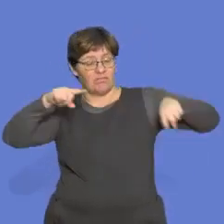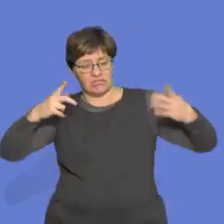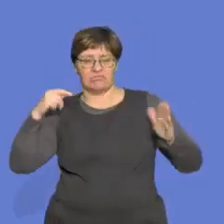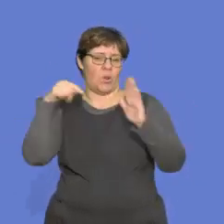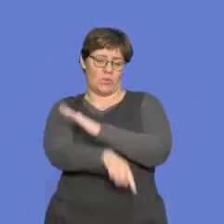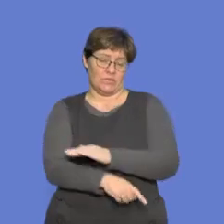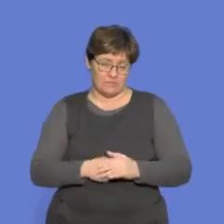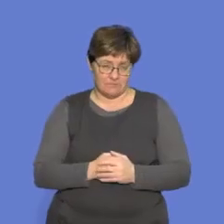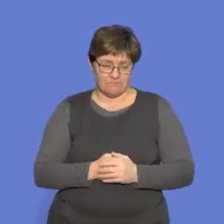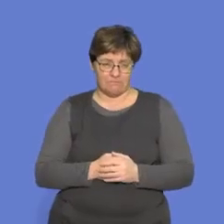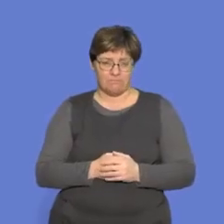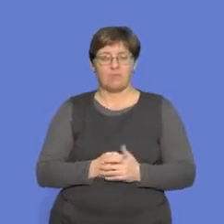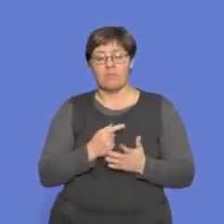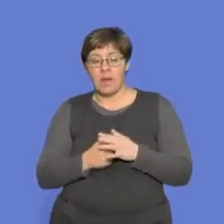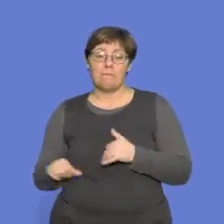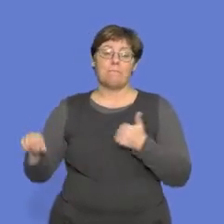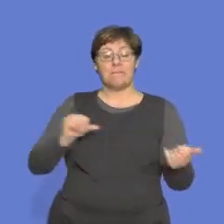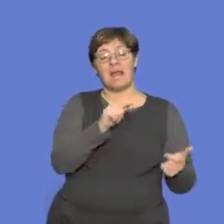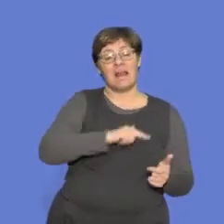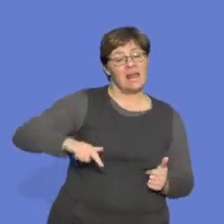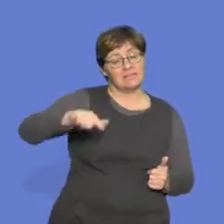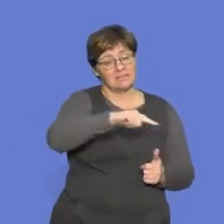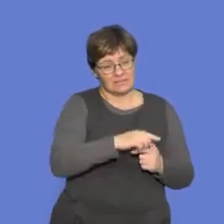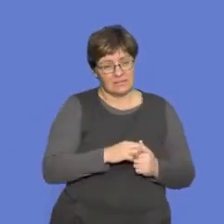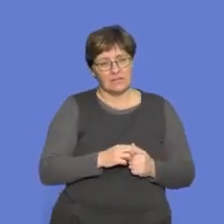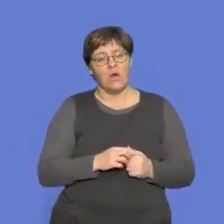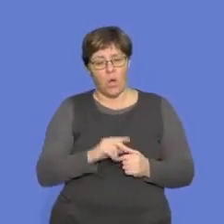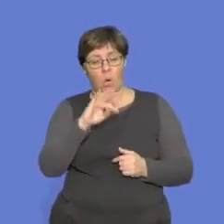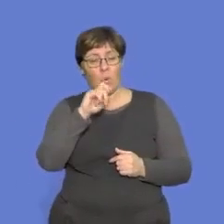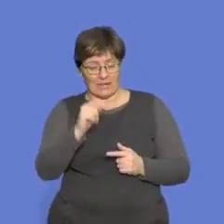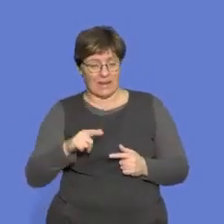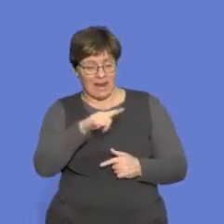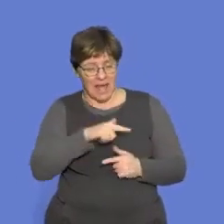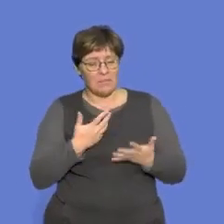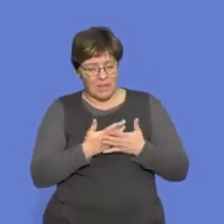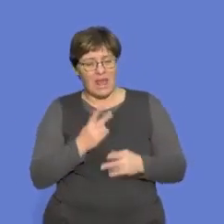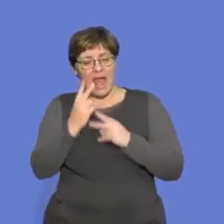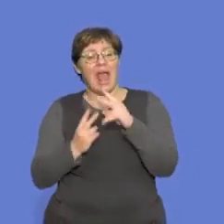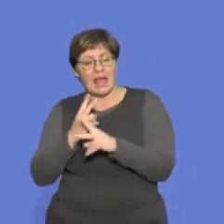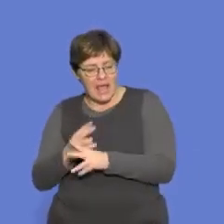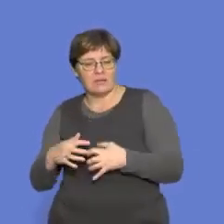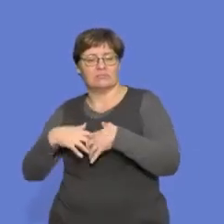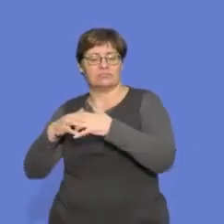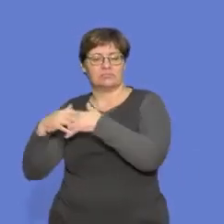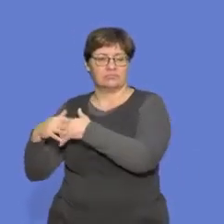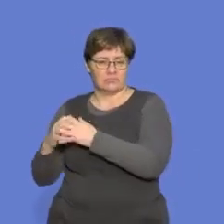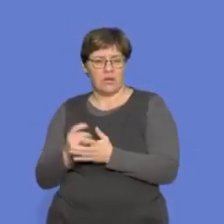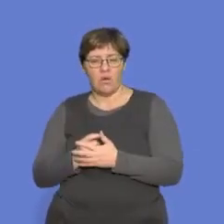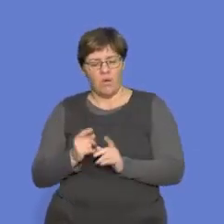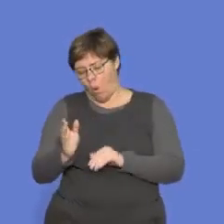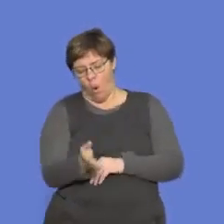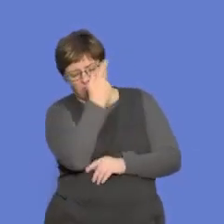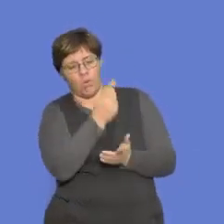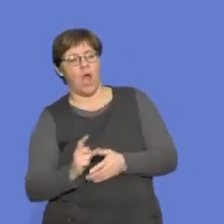reclaiming land and filling our wetlands to repurpose them so that we can build golf courses, or we can build new